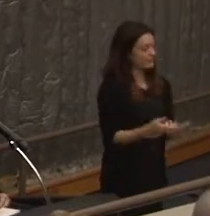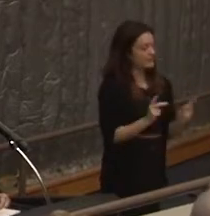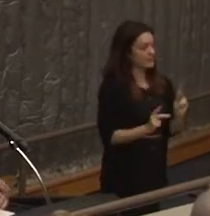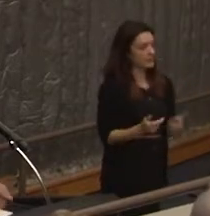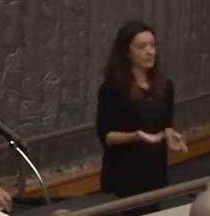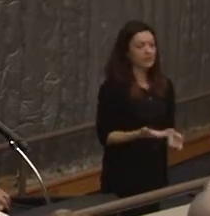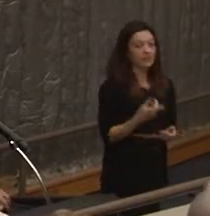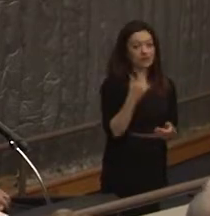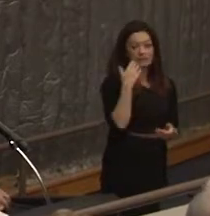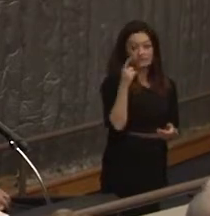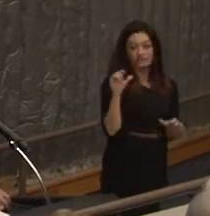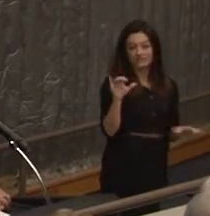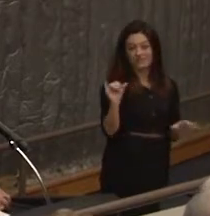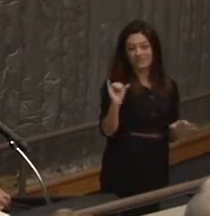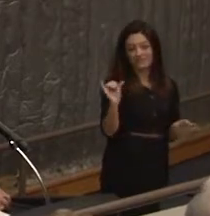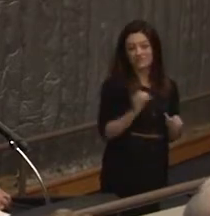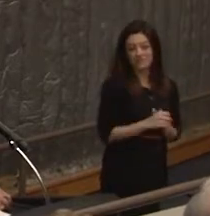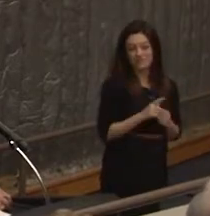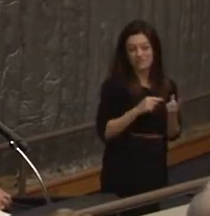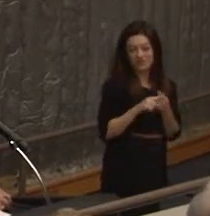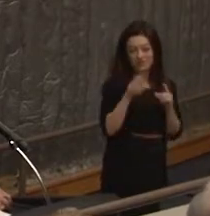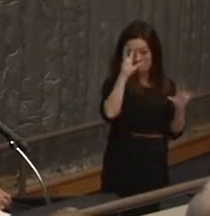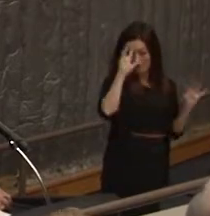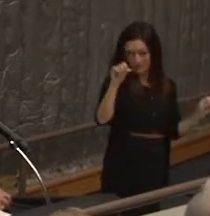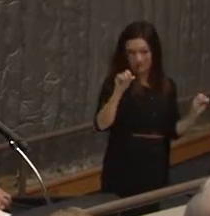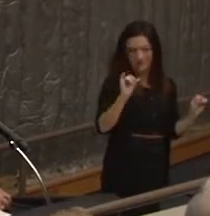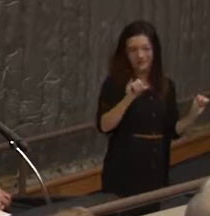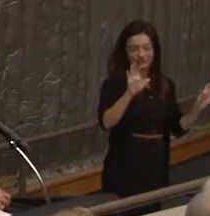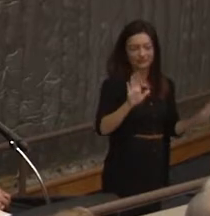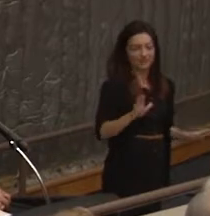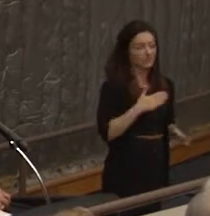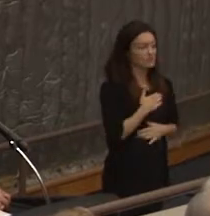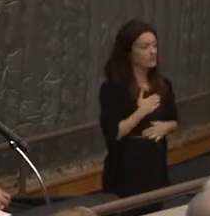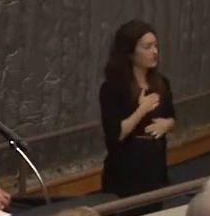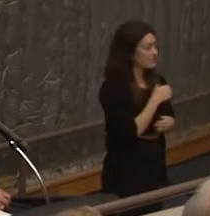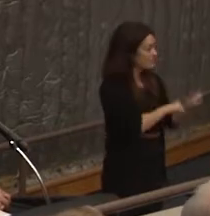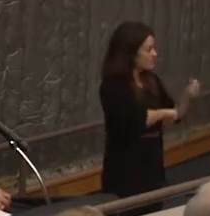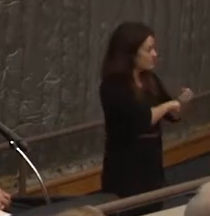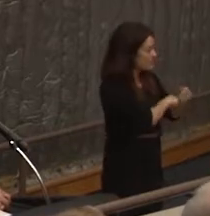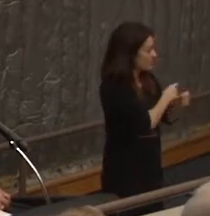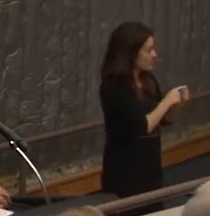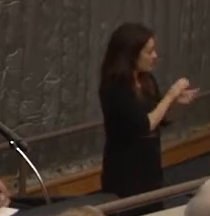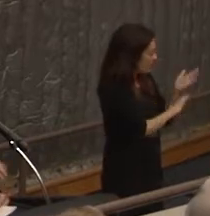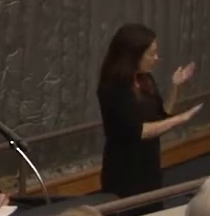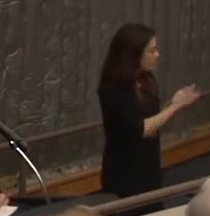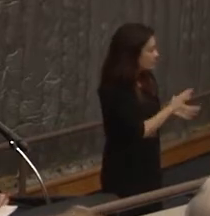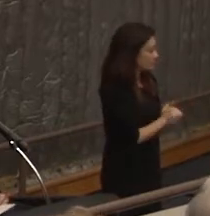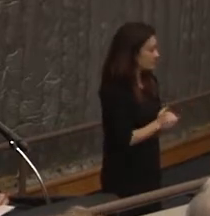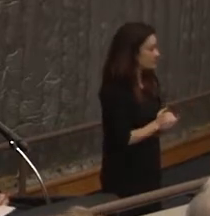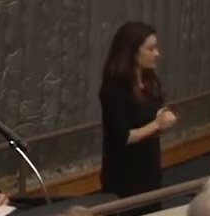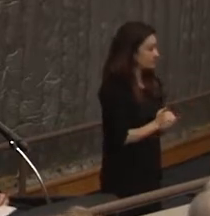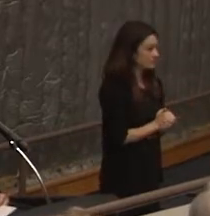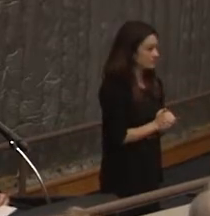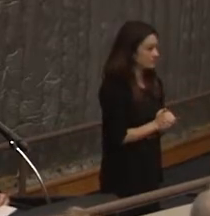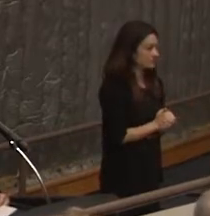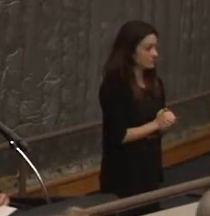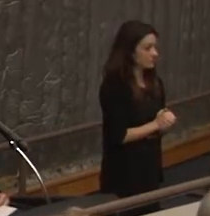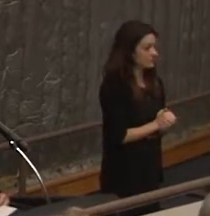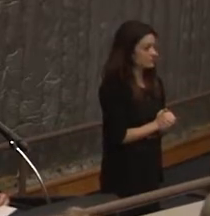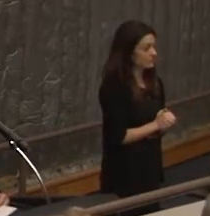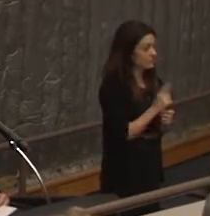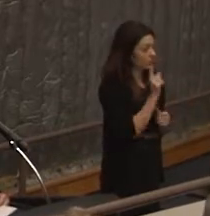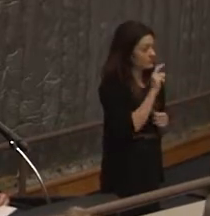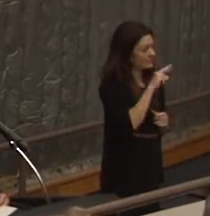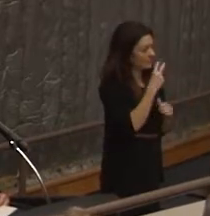know Jack did that as he was president. So we obviously appreciate the support of the college. We're located, by the way, on the second floor of